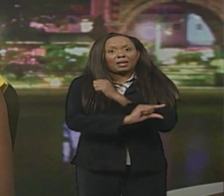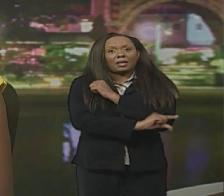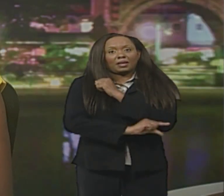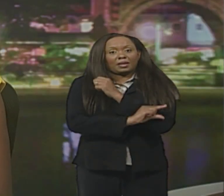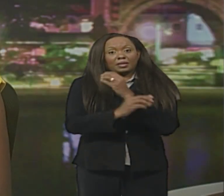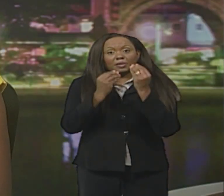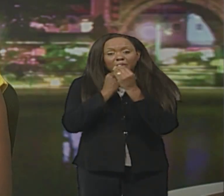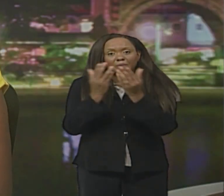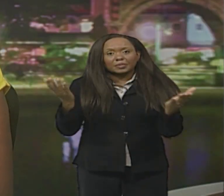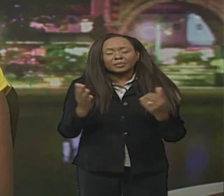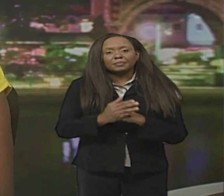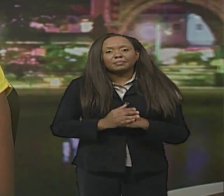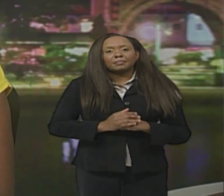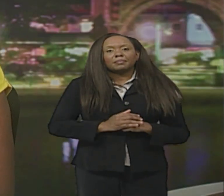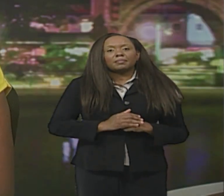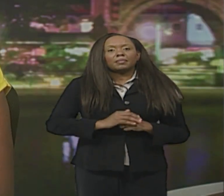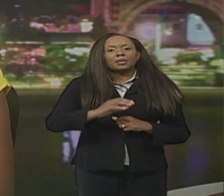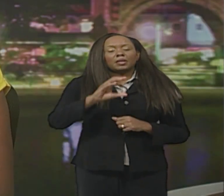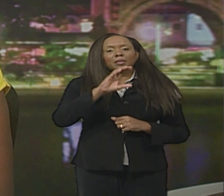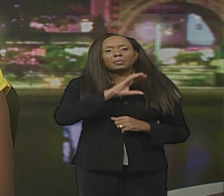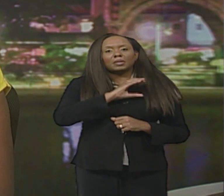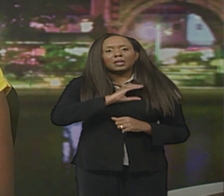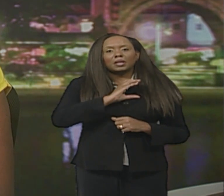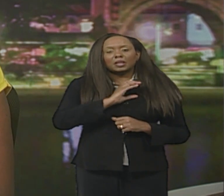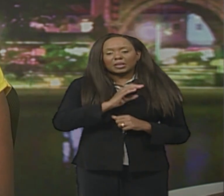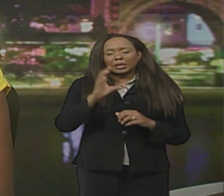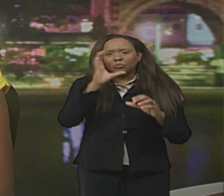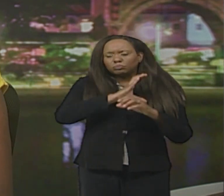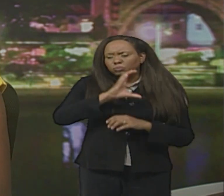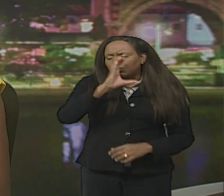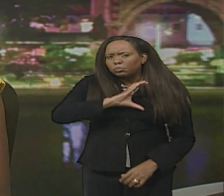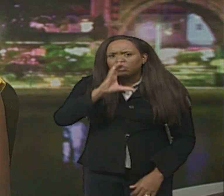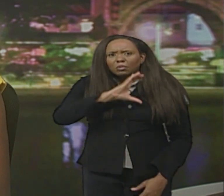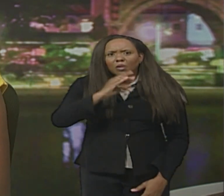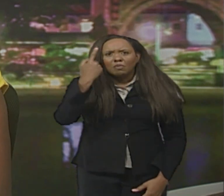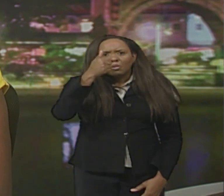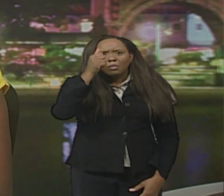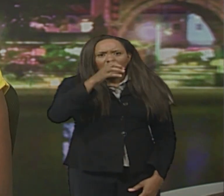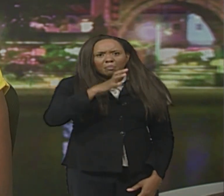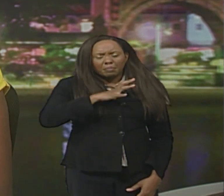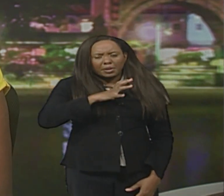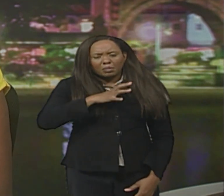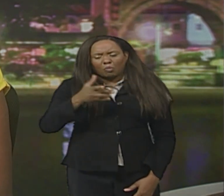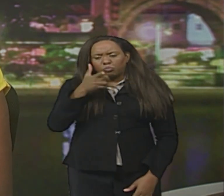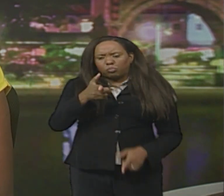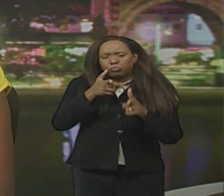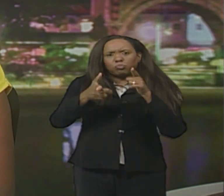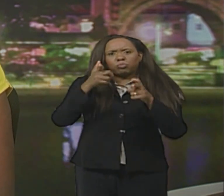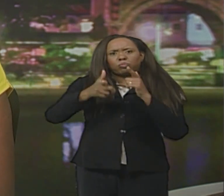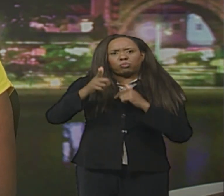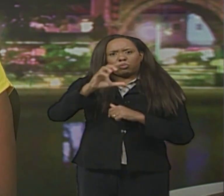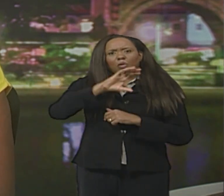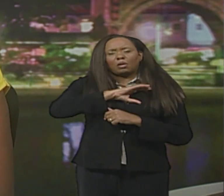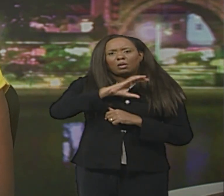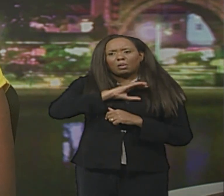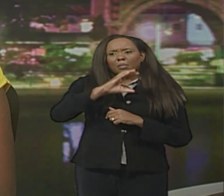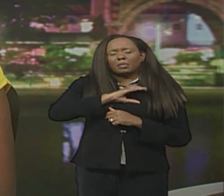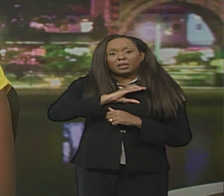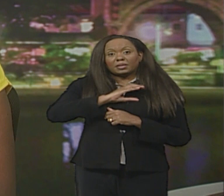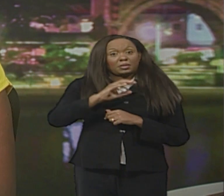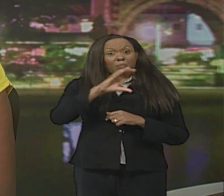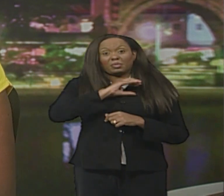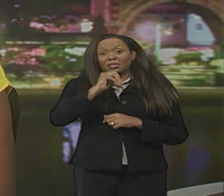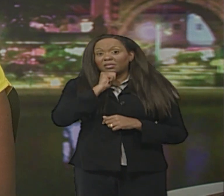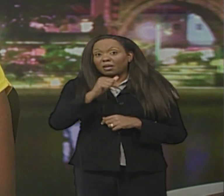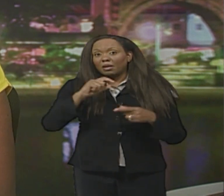In Guyana, the search continues for the men who opened fire on police after they uncovered a marijuana farm over the weekend.